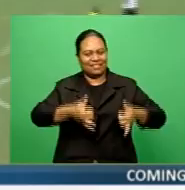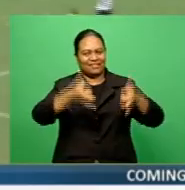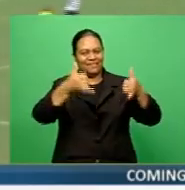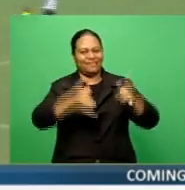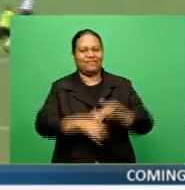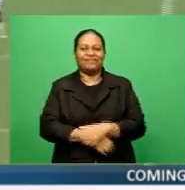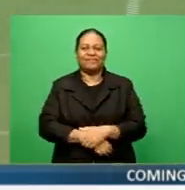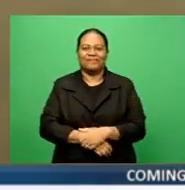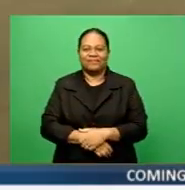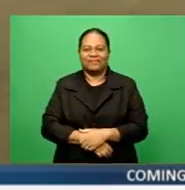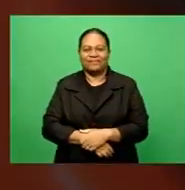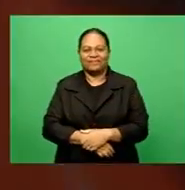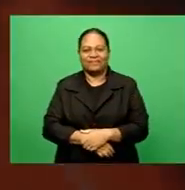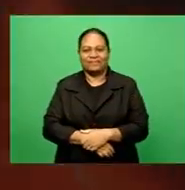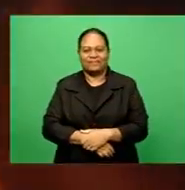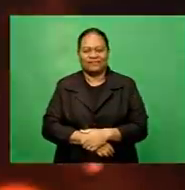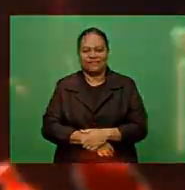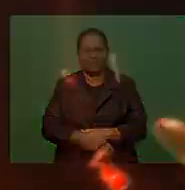coming up.